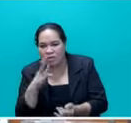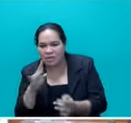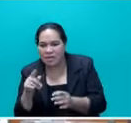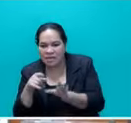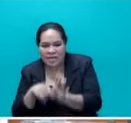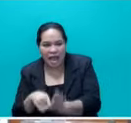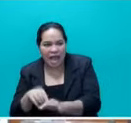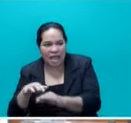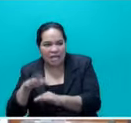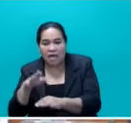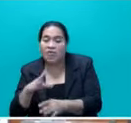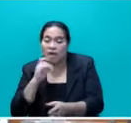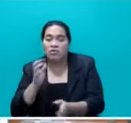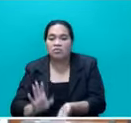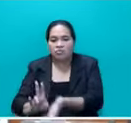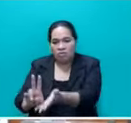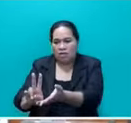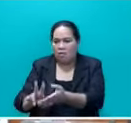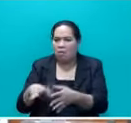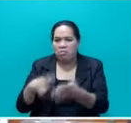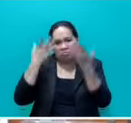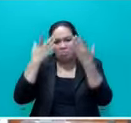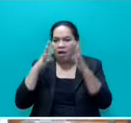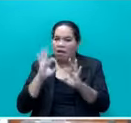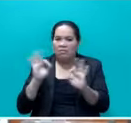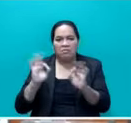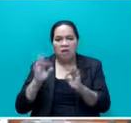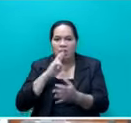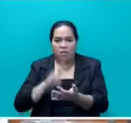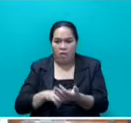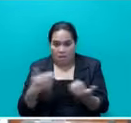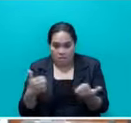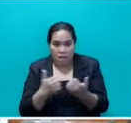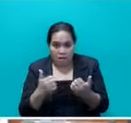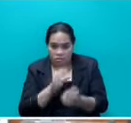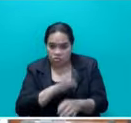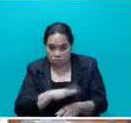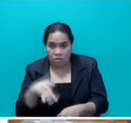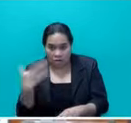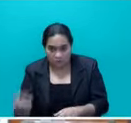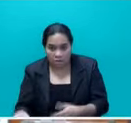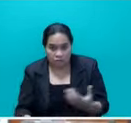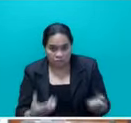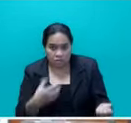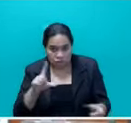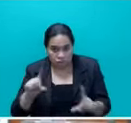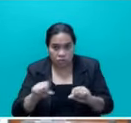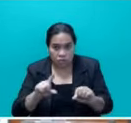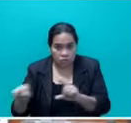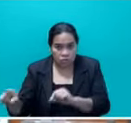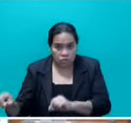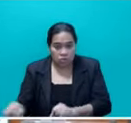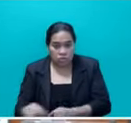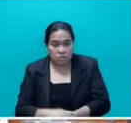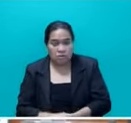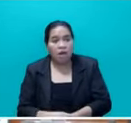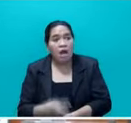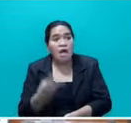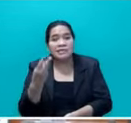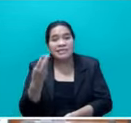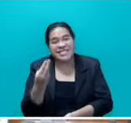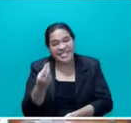they may go off and do that, but nobody reports it. A lot of kids are doing that at the moment. Now, in some instances, you